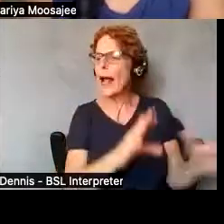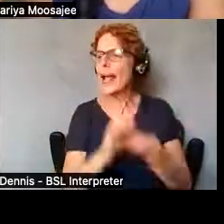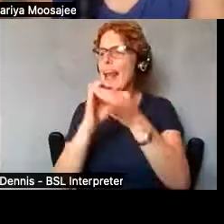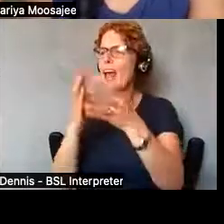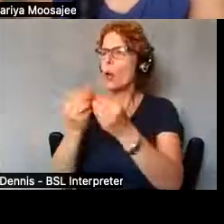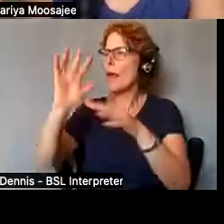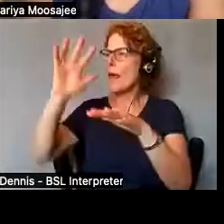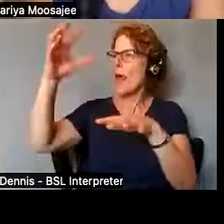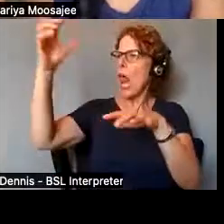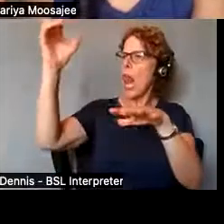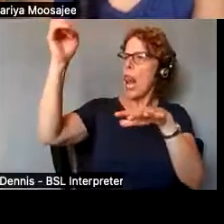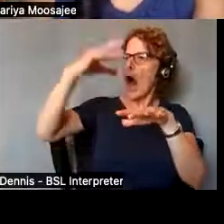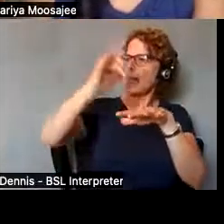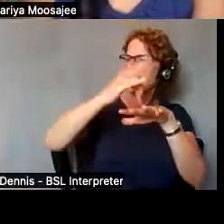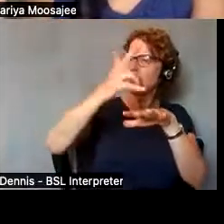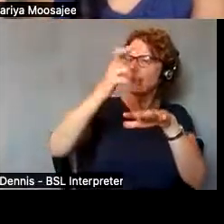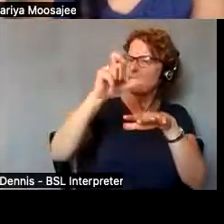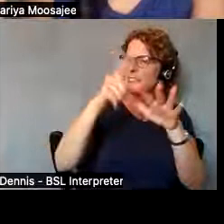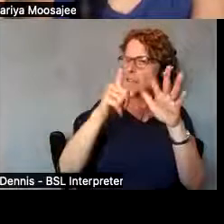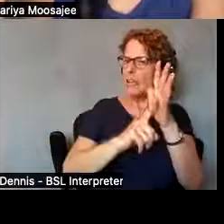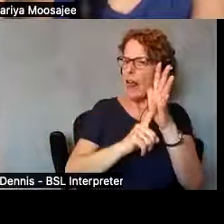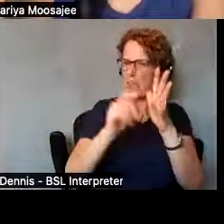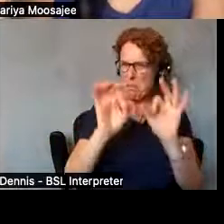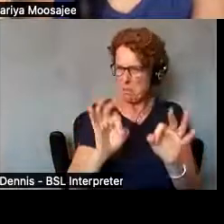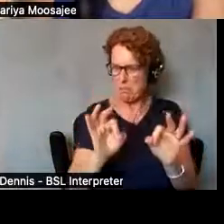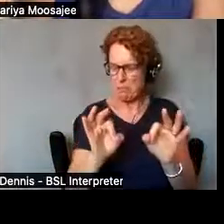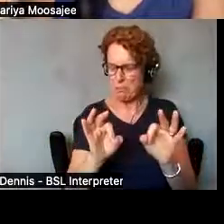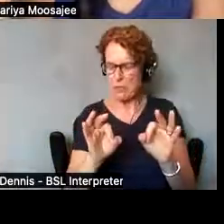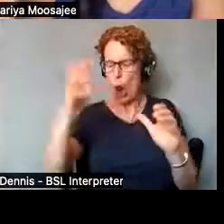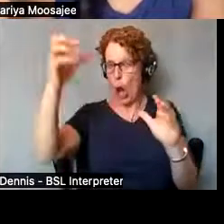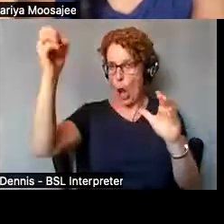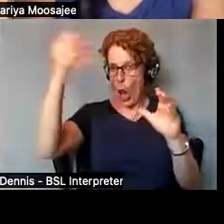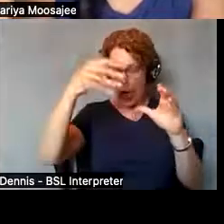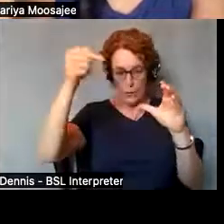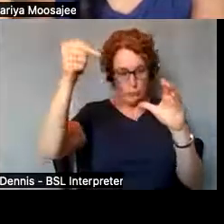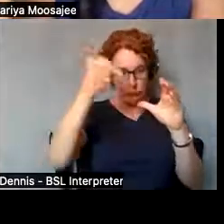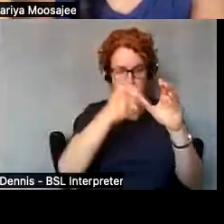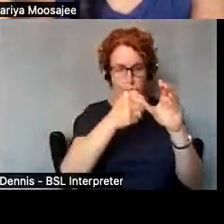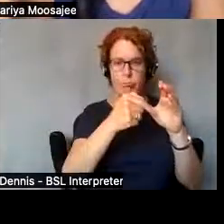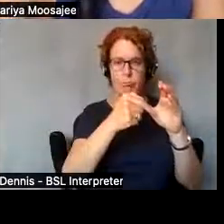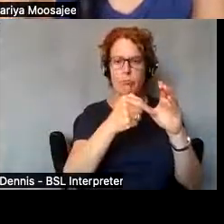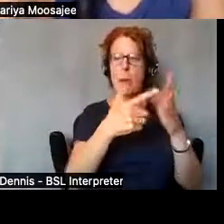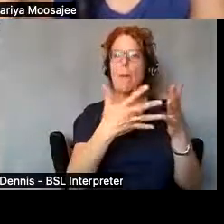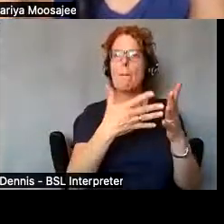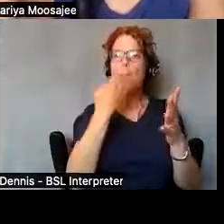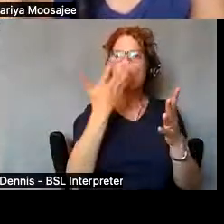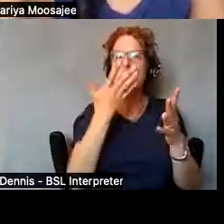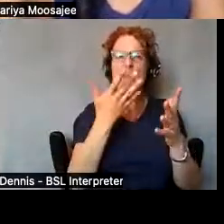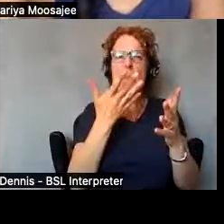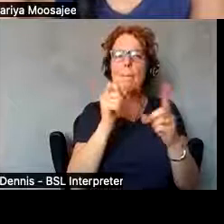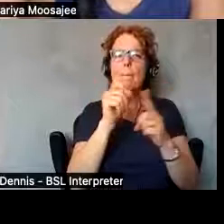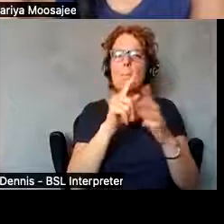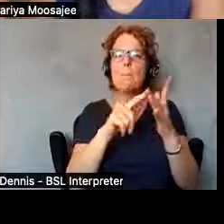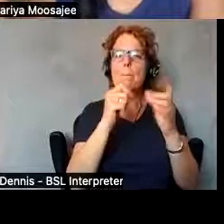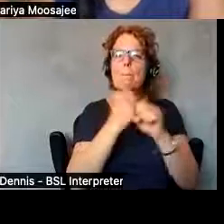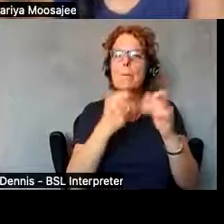light sensitive cells. So when light enters the eye, they don't have any light sensitive pigment that can convert that light to